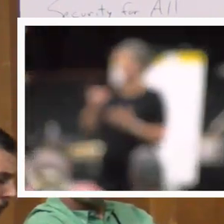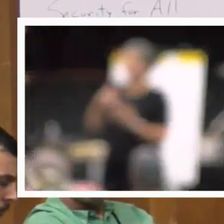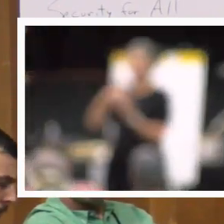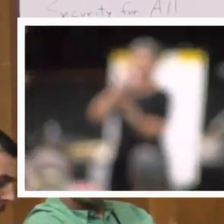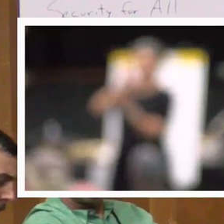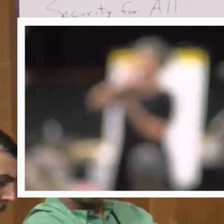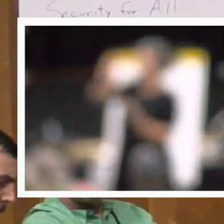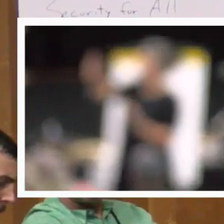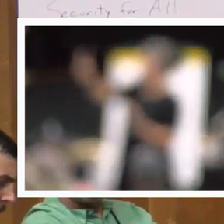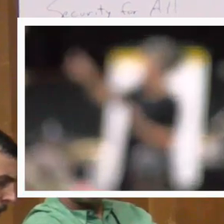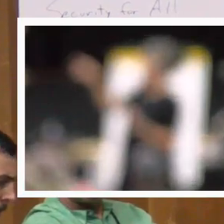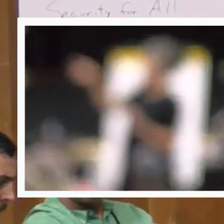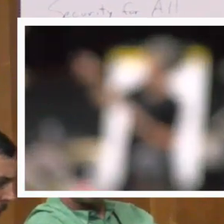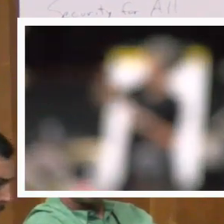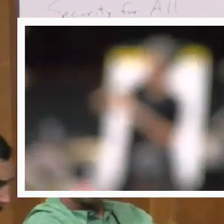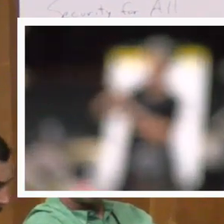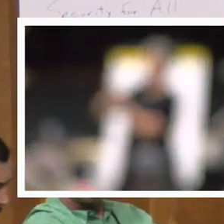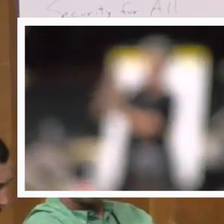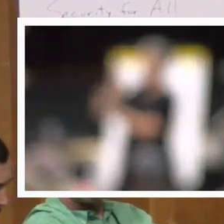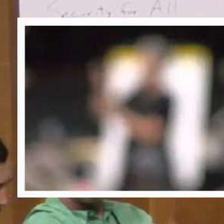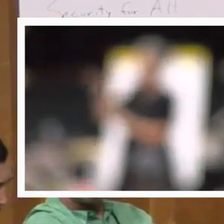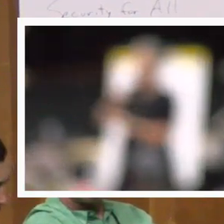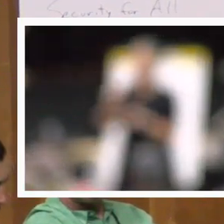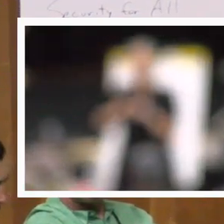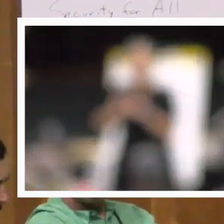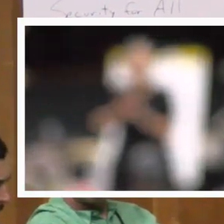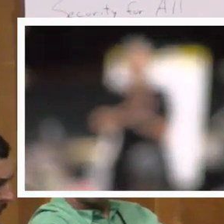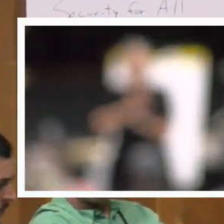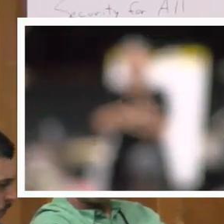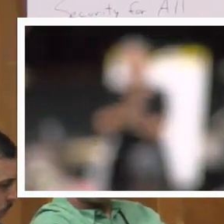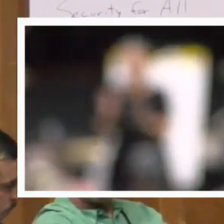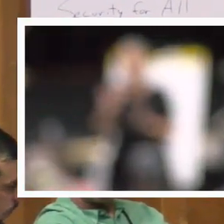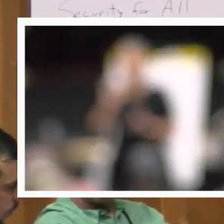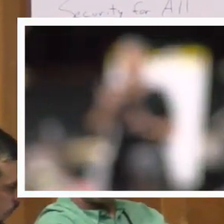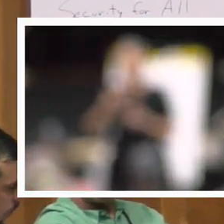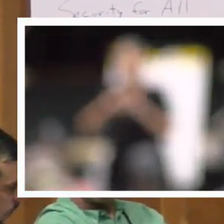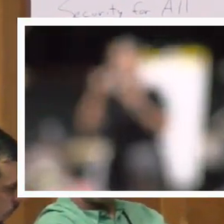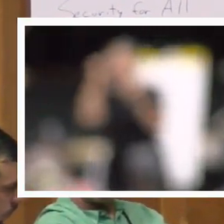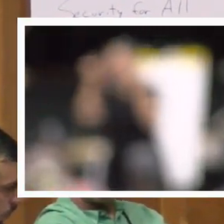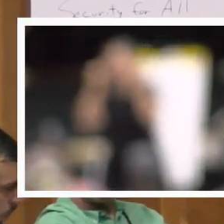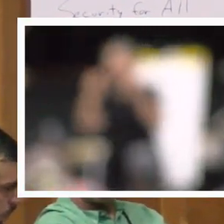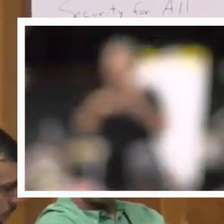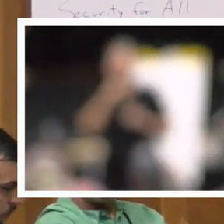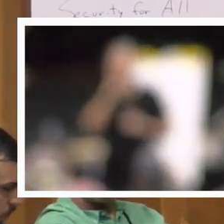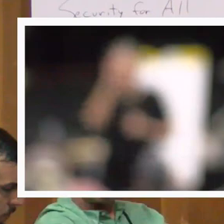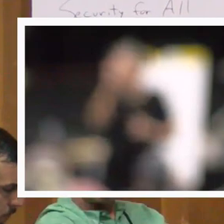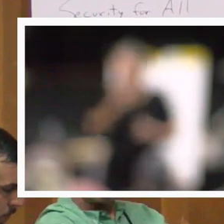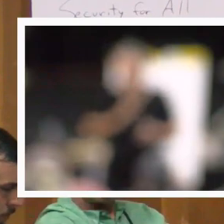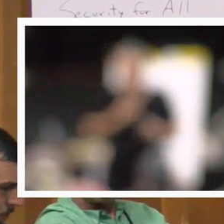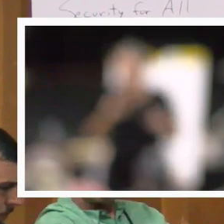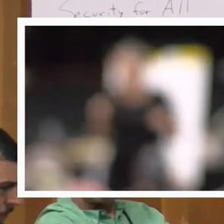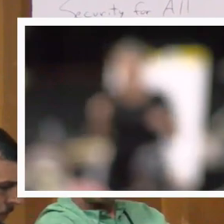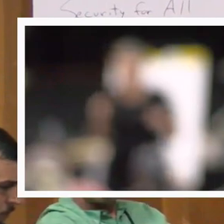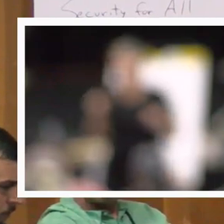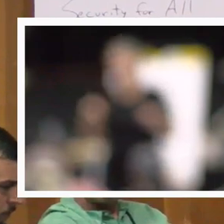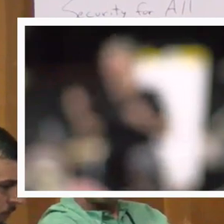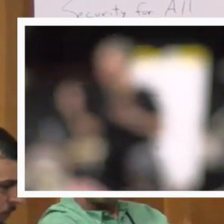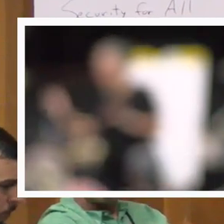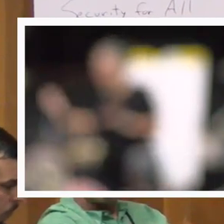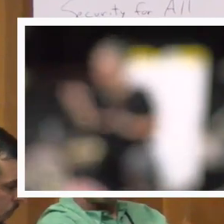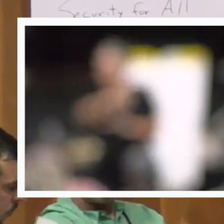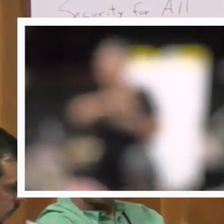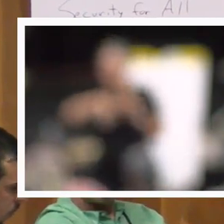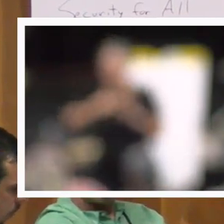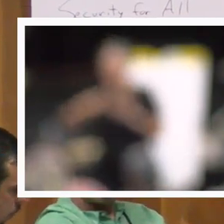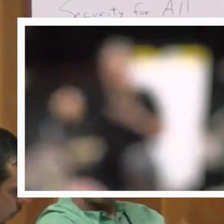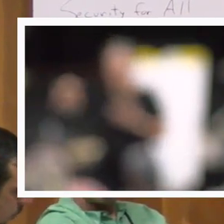and that you should have in your hands of ideas that have come from the community. We didn't make any of it up. I'm personally neutral to what